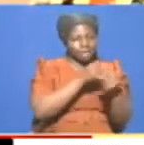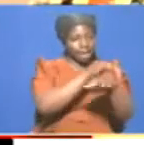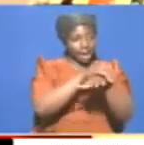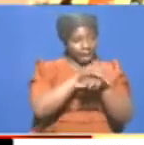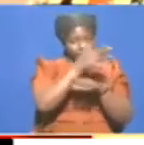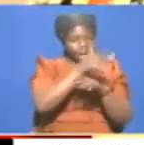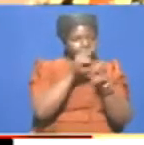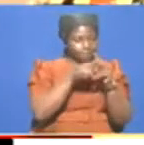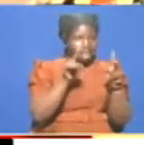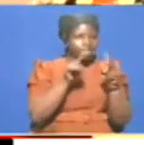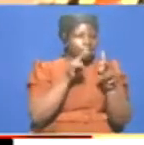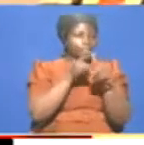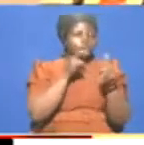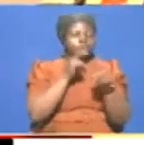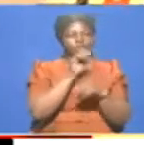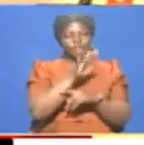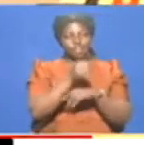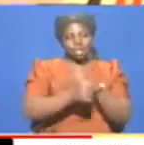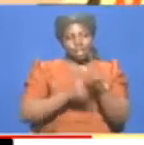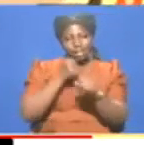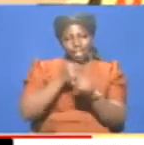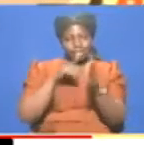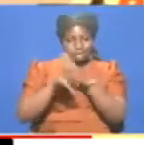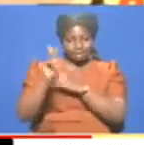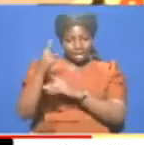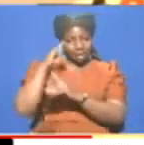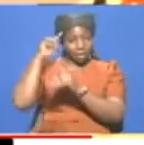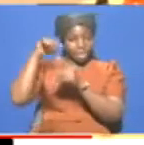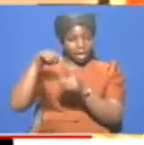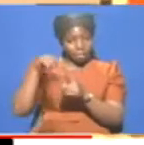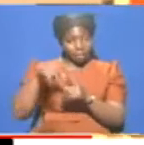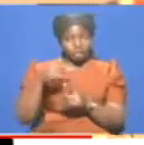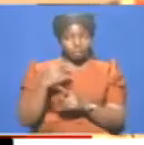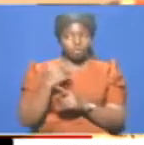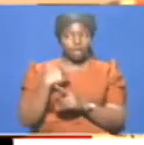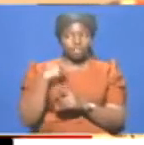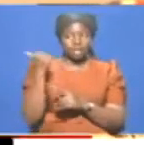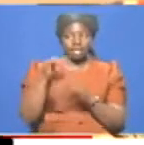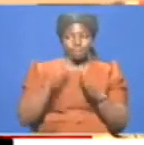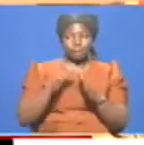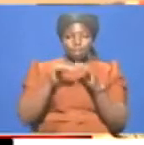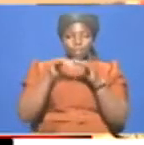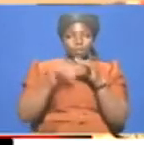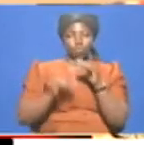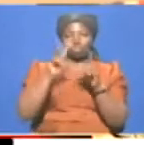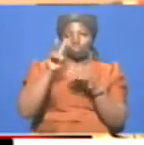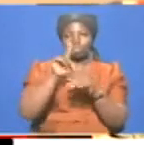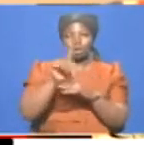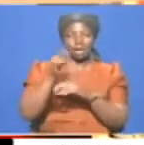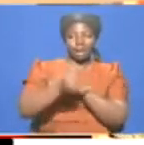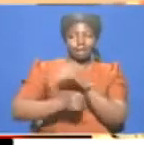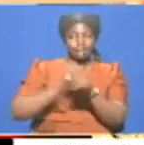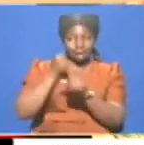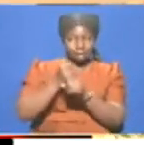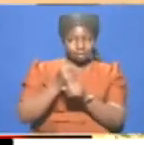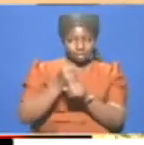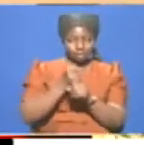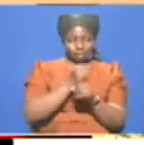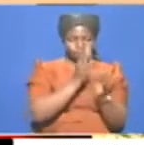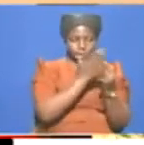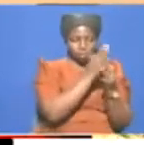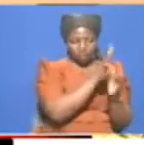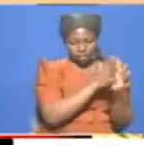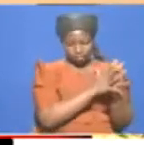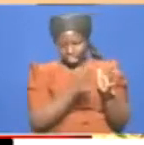Upwards. So I think in Kenya we'll be looking at everything underneath the ages of 21, between 5 and